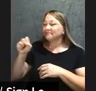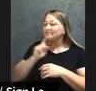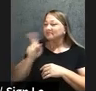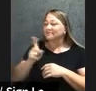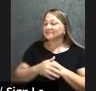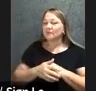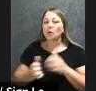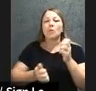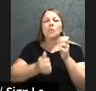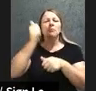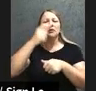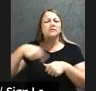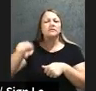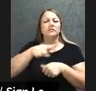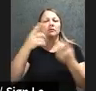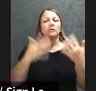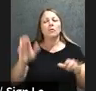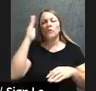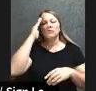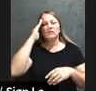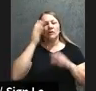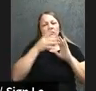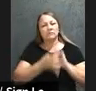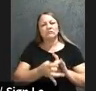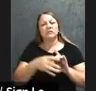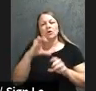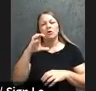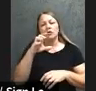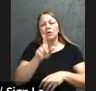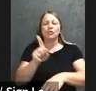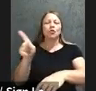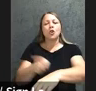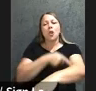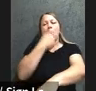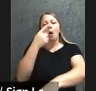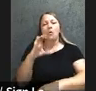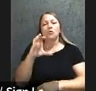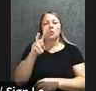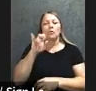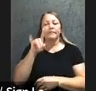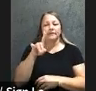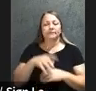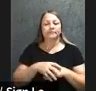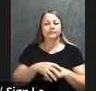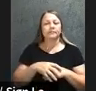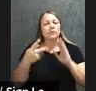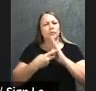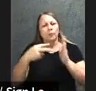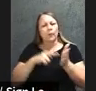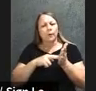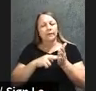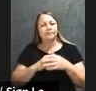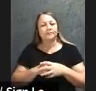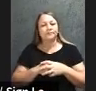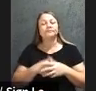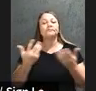of us have probably heard about long COVID. So long COVID really is talking about people who, after they